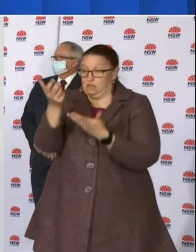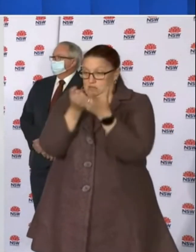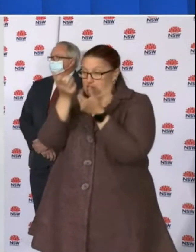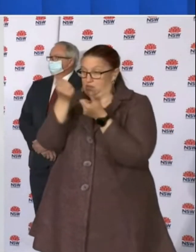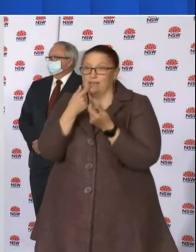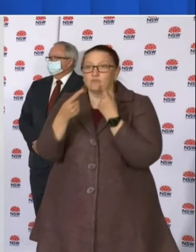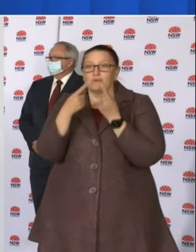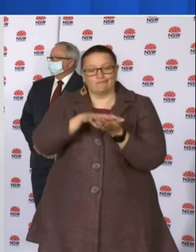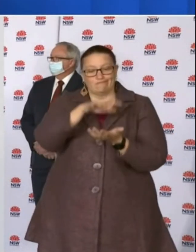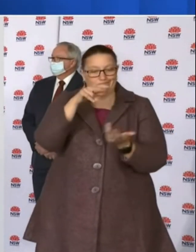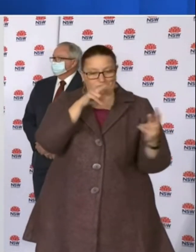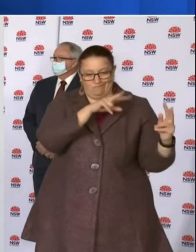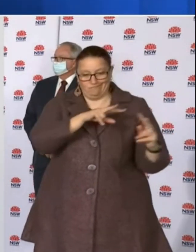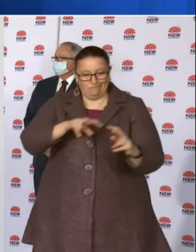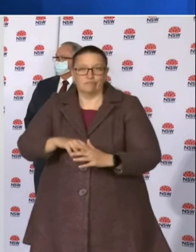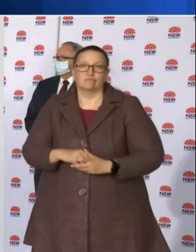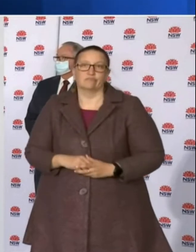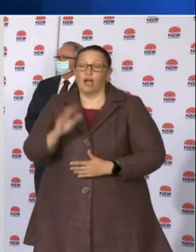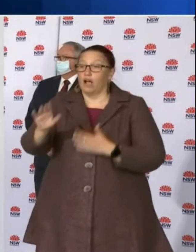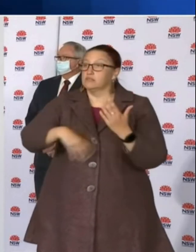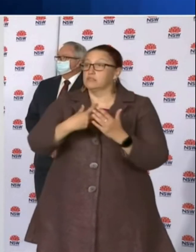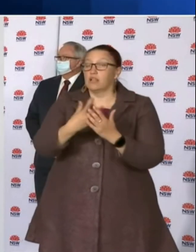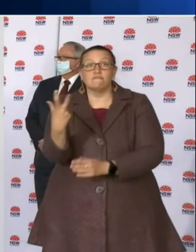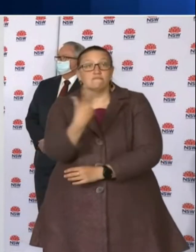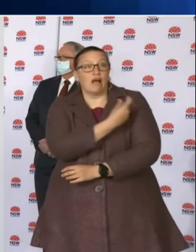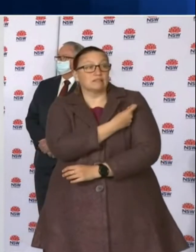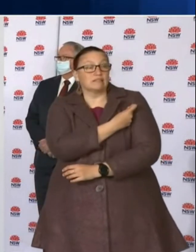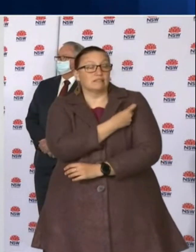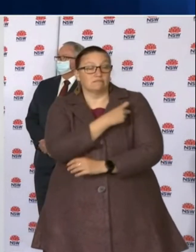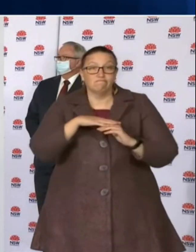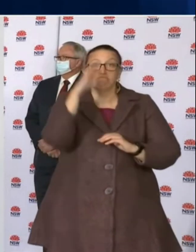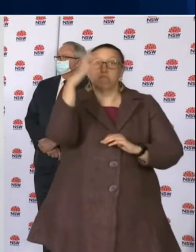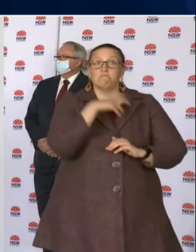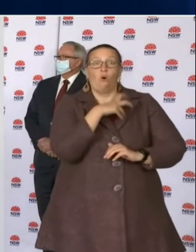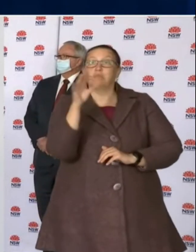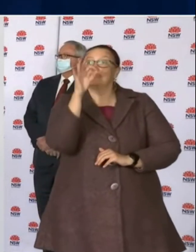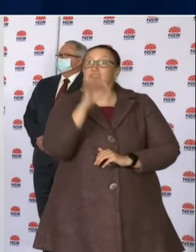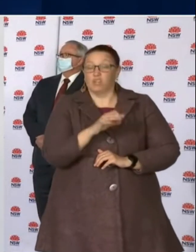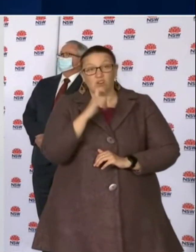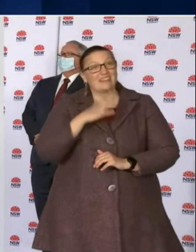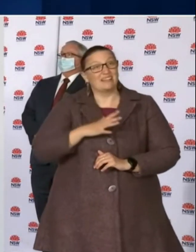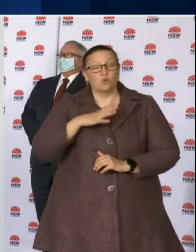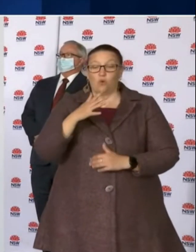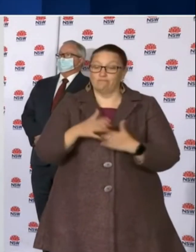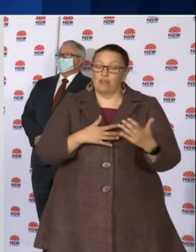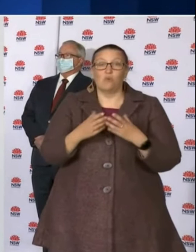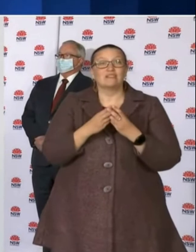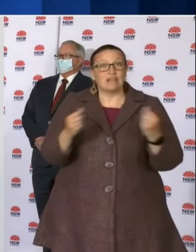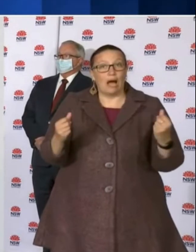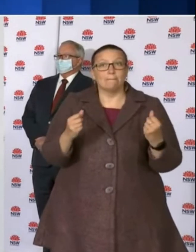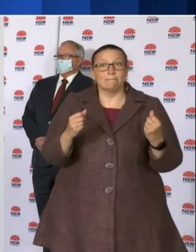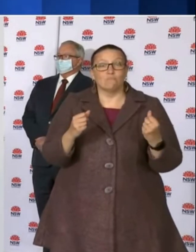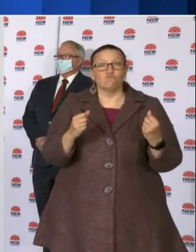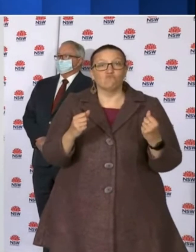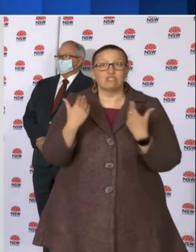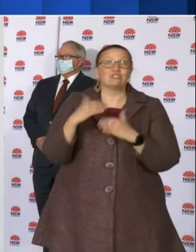but what I will say is this: until we get our vaccination rates at a level which is going to protect the community, we will have to live with some level of restriction. And I